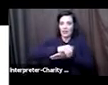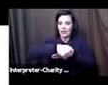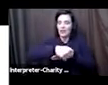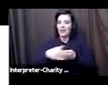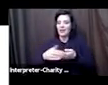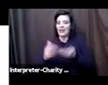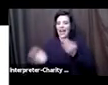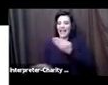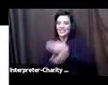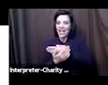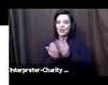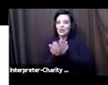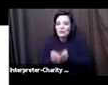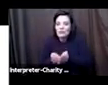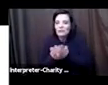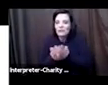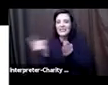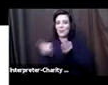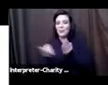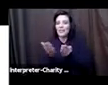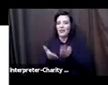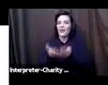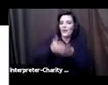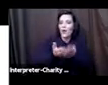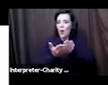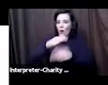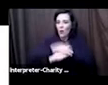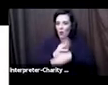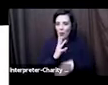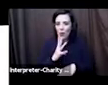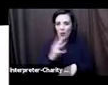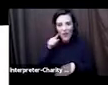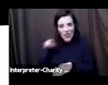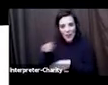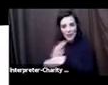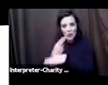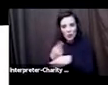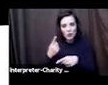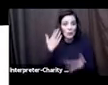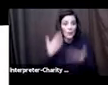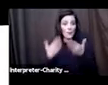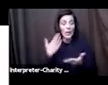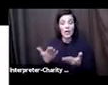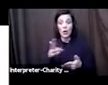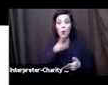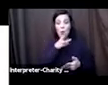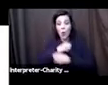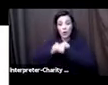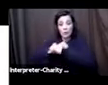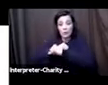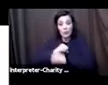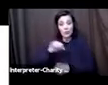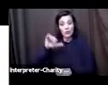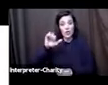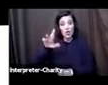of floaty toy for the pool. Or maybe we got it printed on one of those like waterproof yard signs. I've seen a lot of folks do that, and